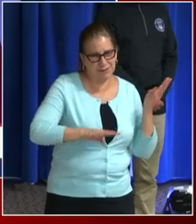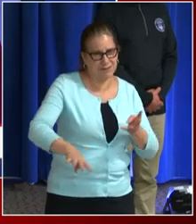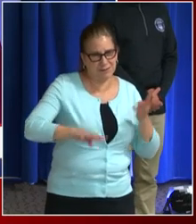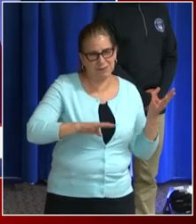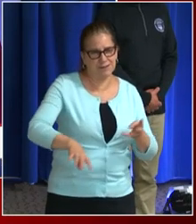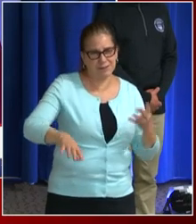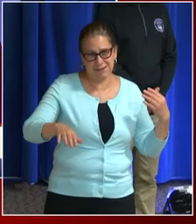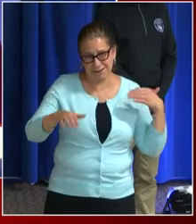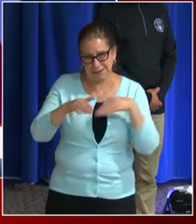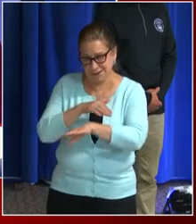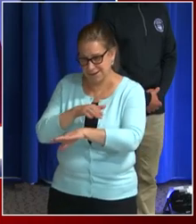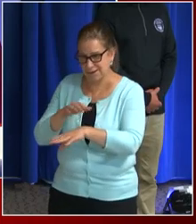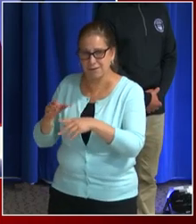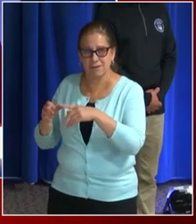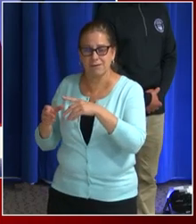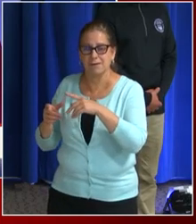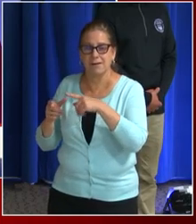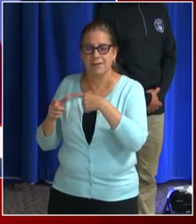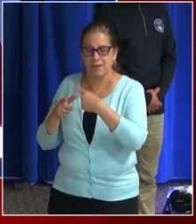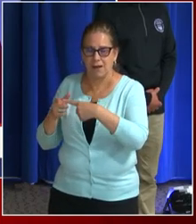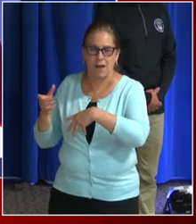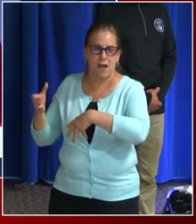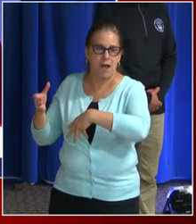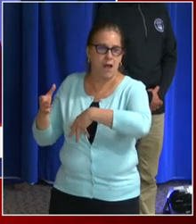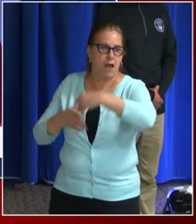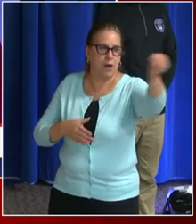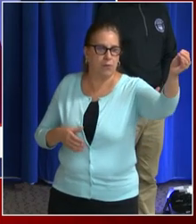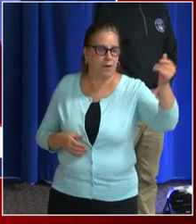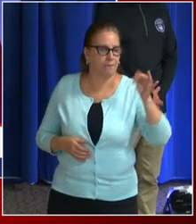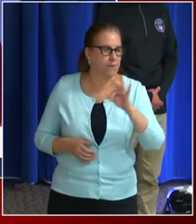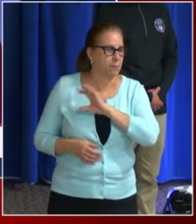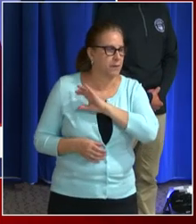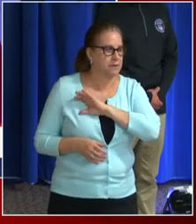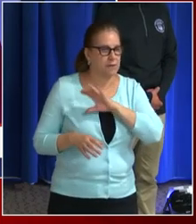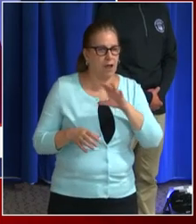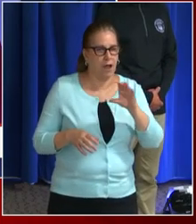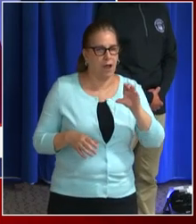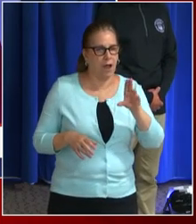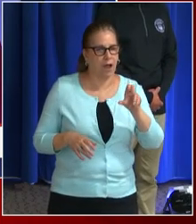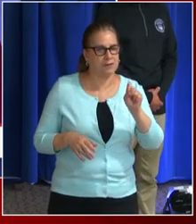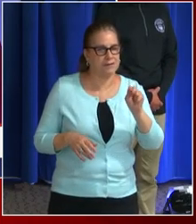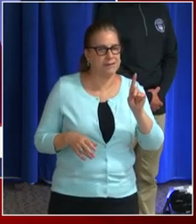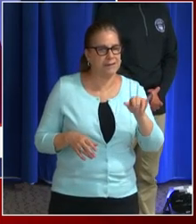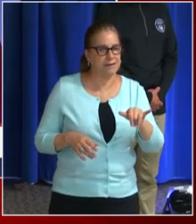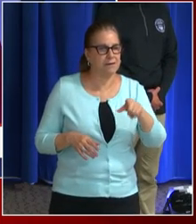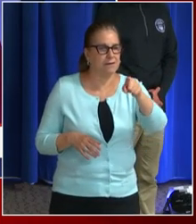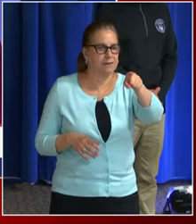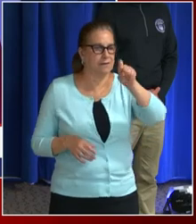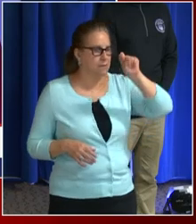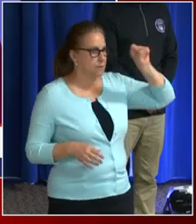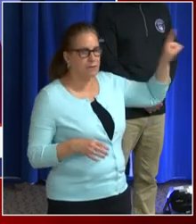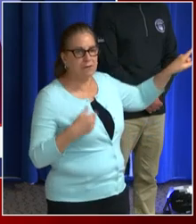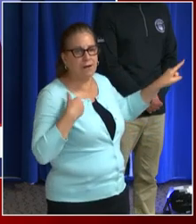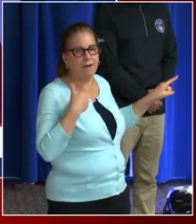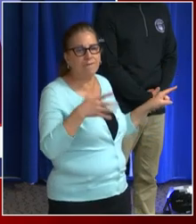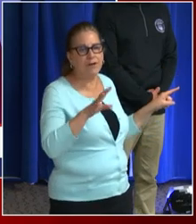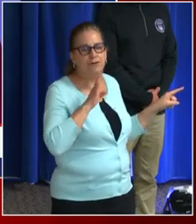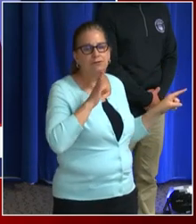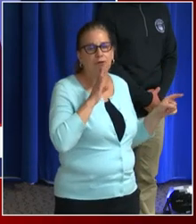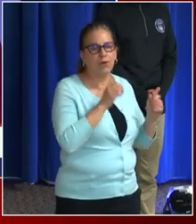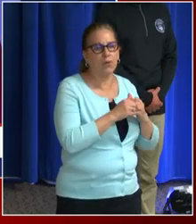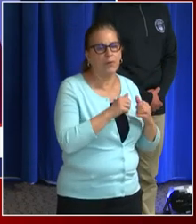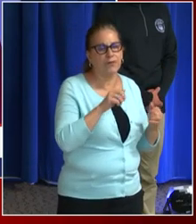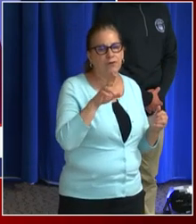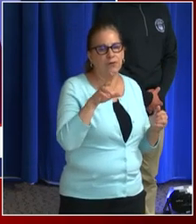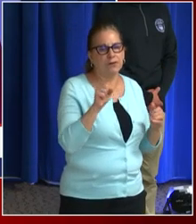Chief, I was told the U.S. Attorney's Office, and I can't confirm this, but the U.S. Attorney's Office has now dropped the